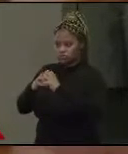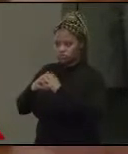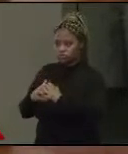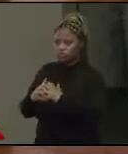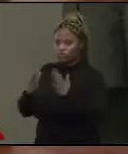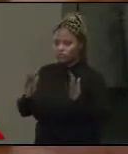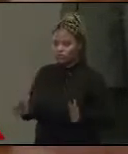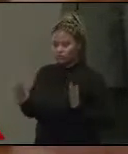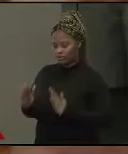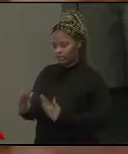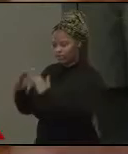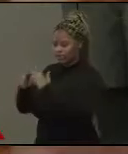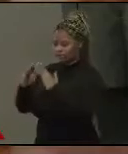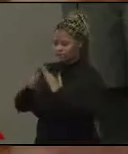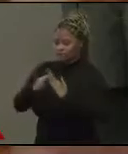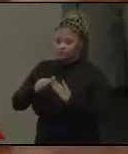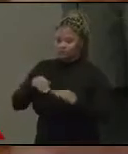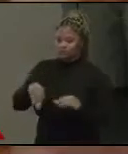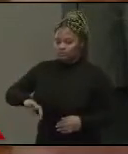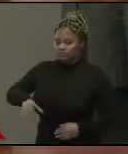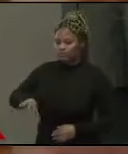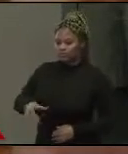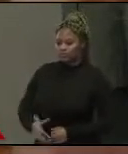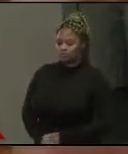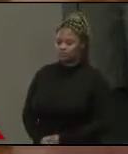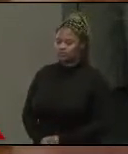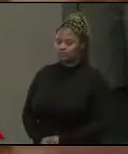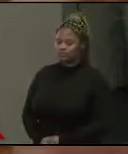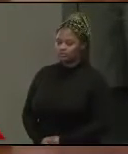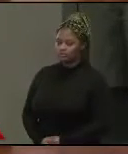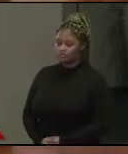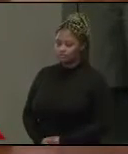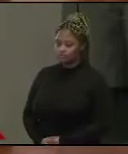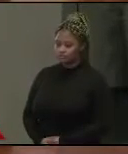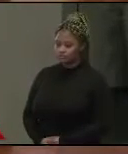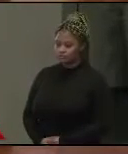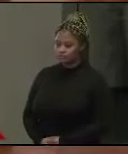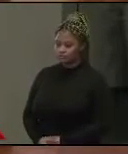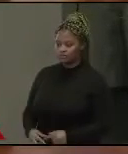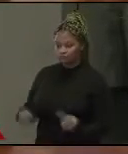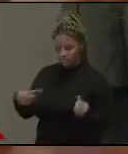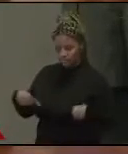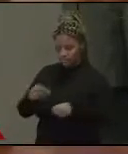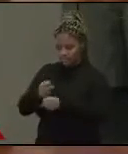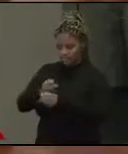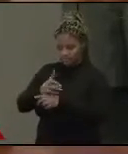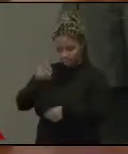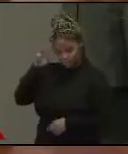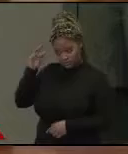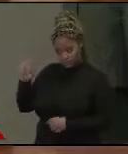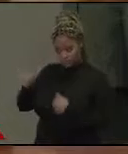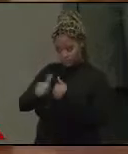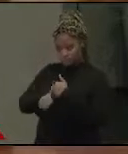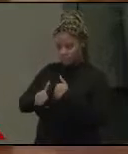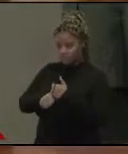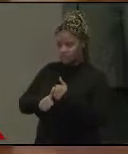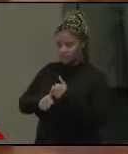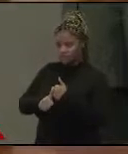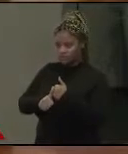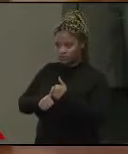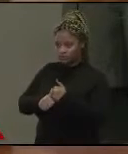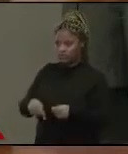our province. We are convened in the Nelson Mandela Month, a month wherein we commemorate